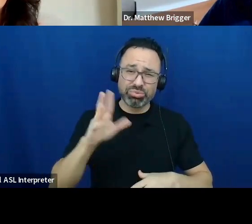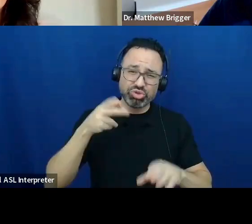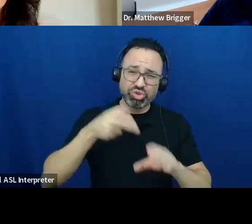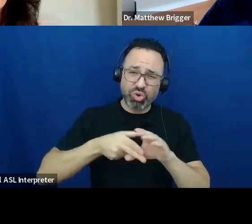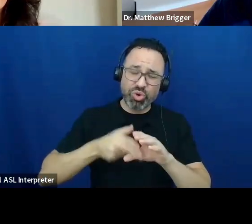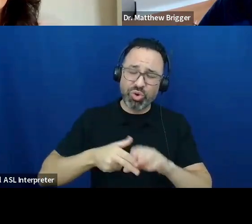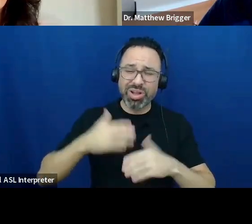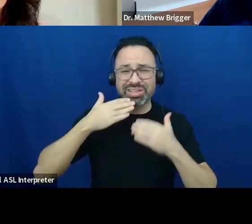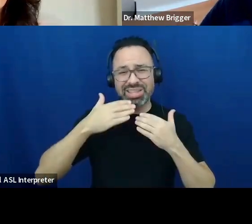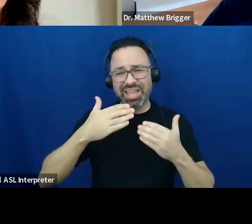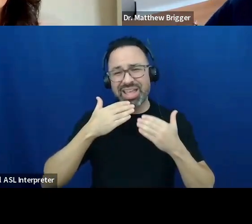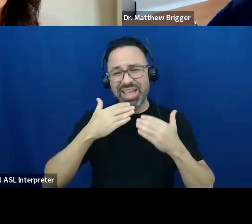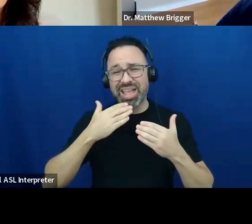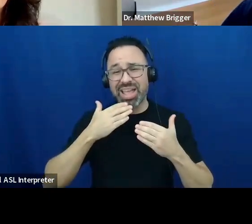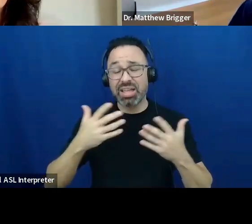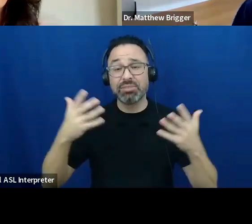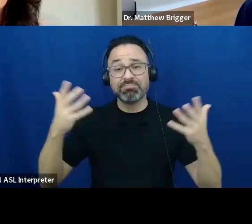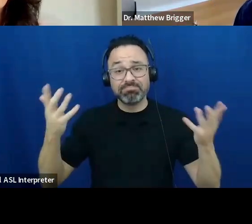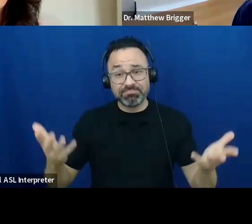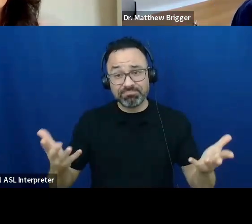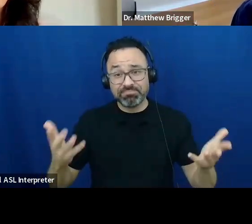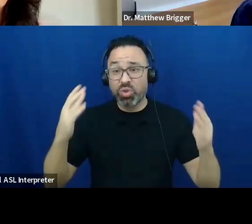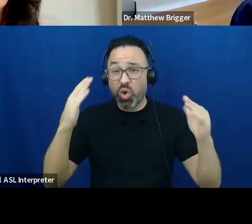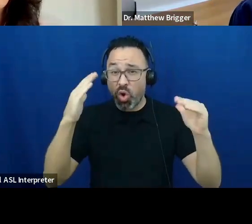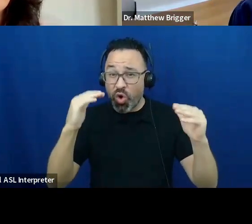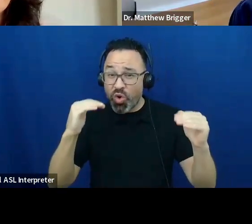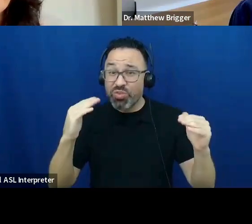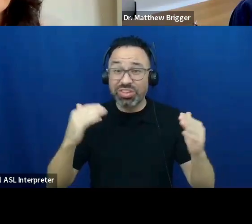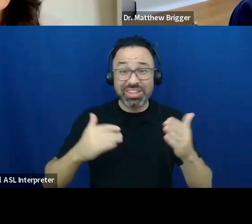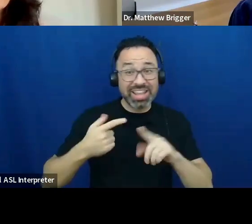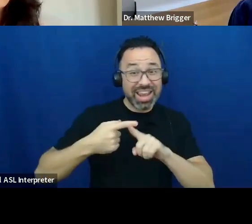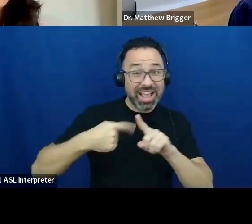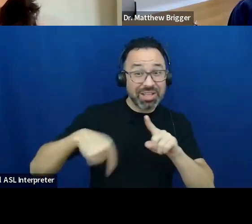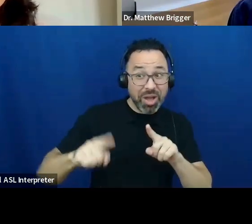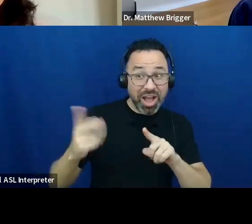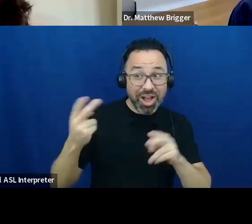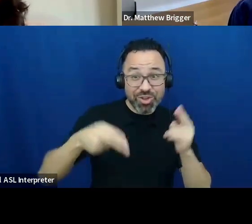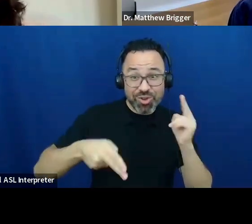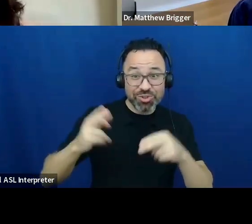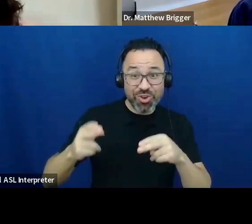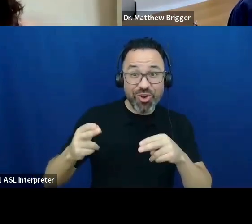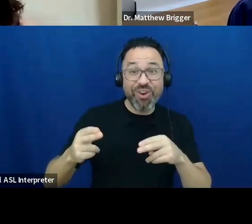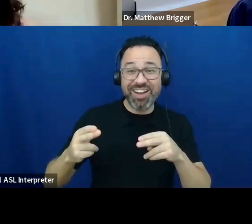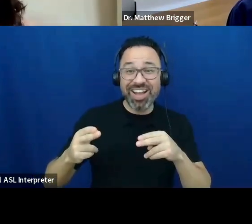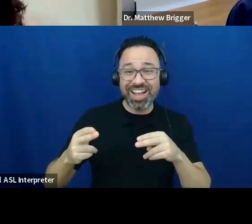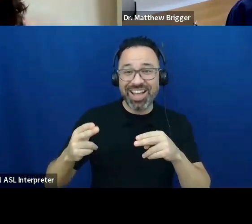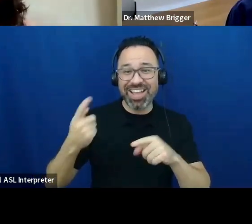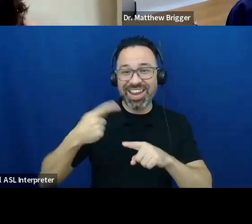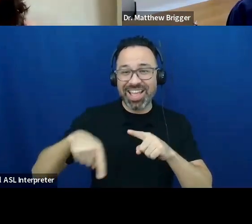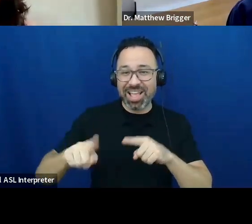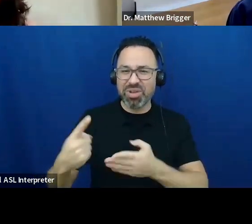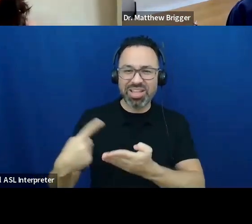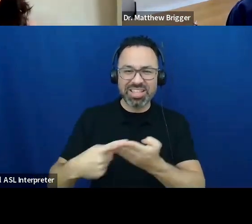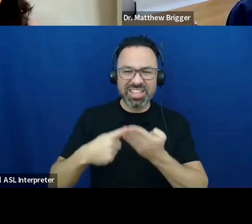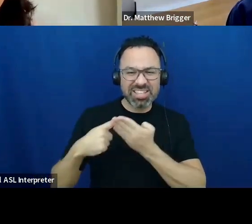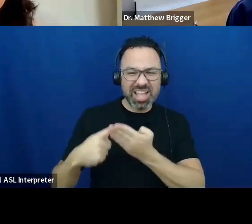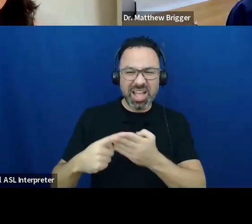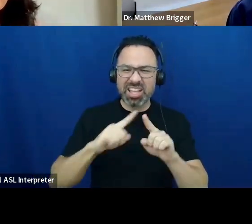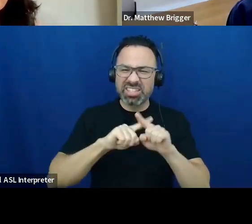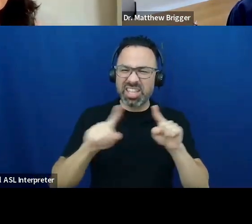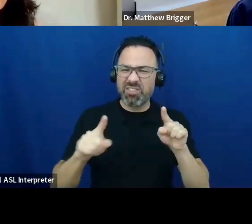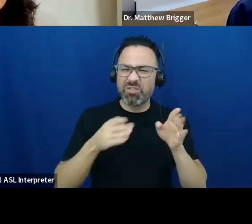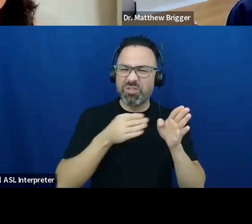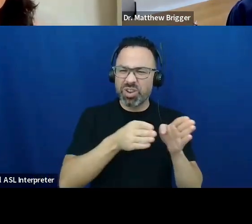joining us. And hopefully, everyone's going to join us next month at the next webinar. We're going to talk about the ways that